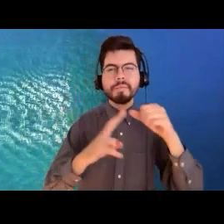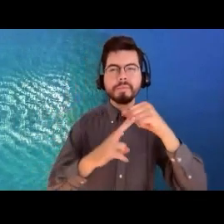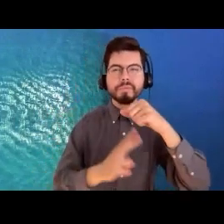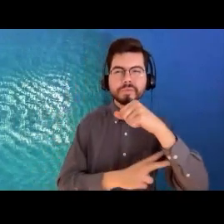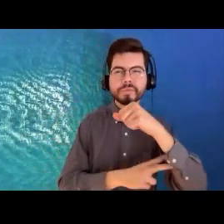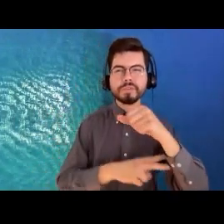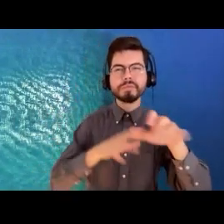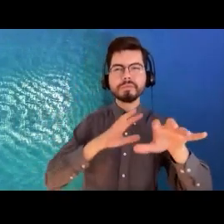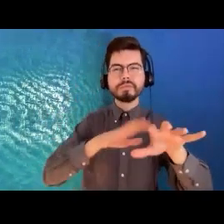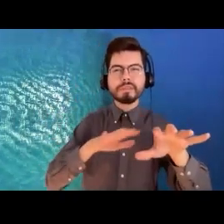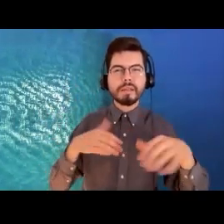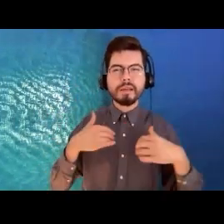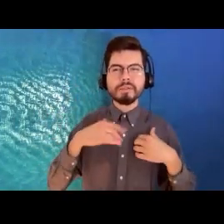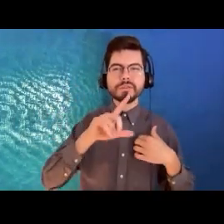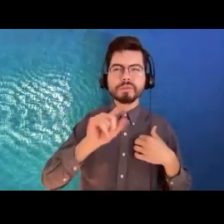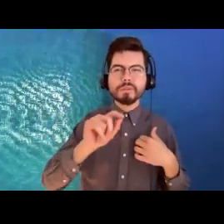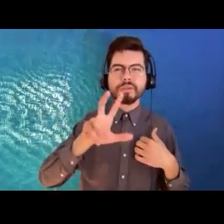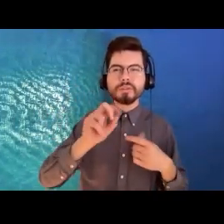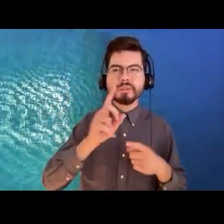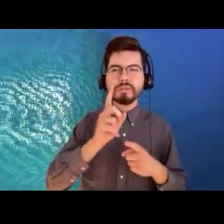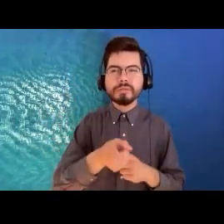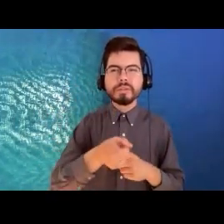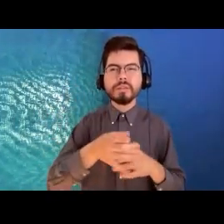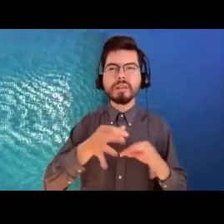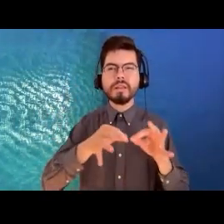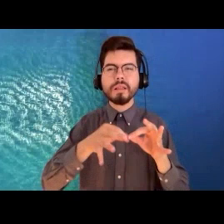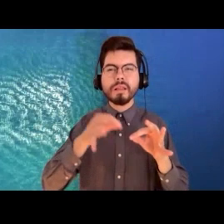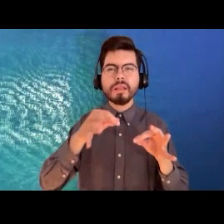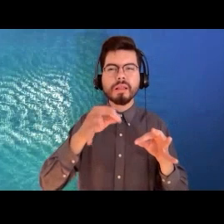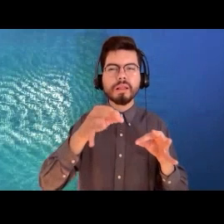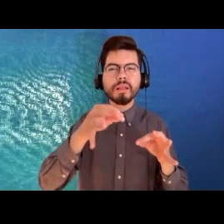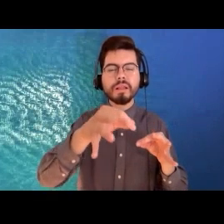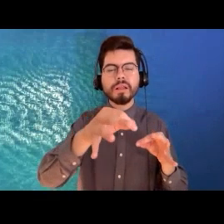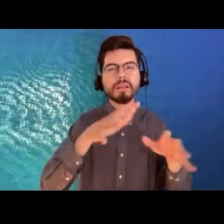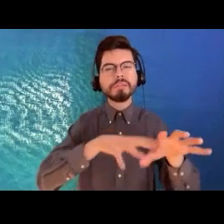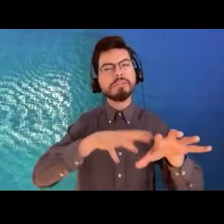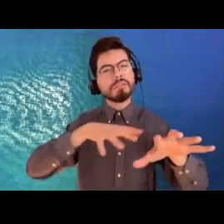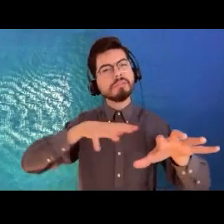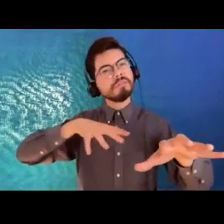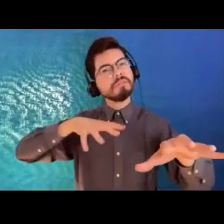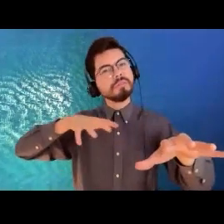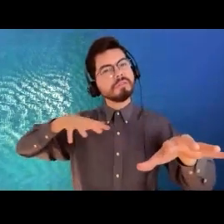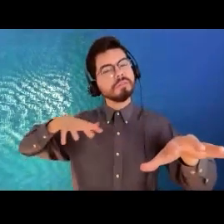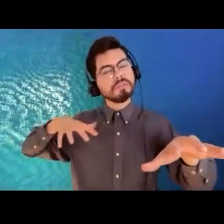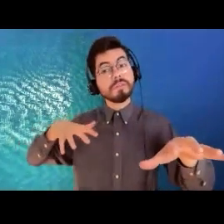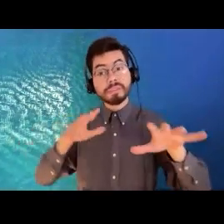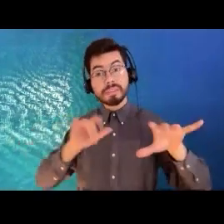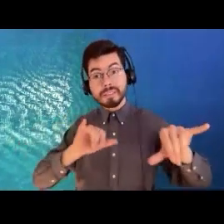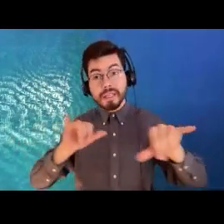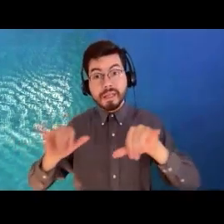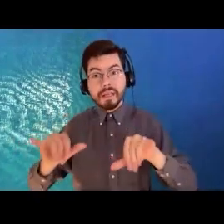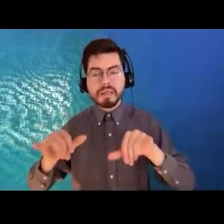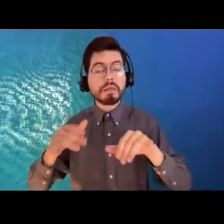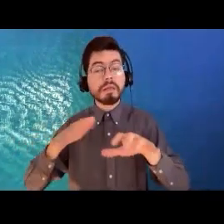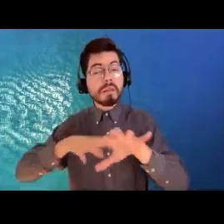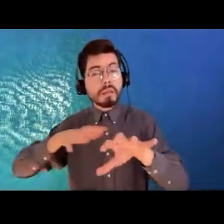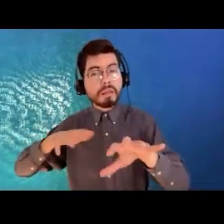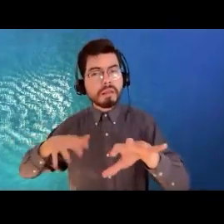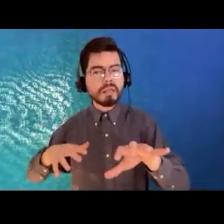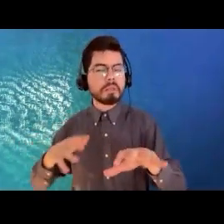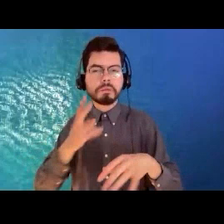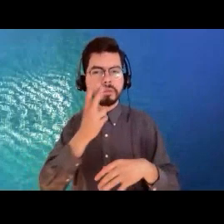these 20 and 30-minute windows. I wouldn't envision anything like that. Let me stop there and see what kind of questions we have.